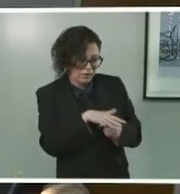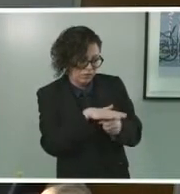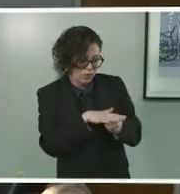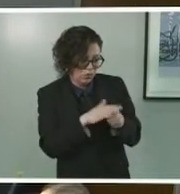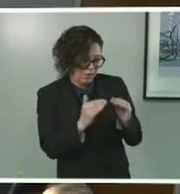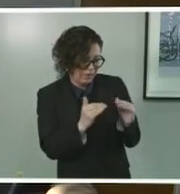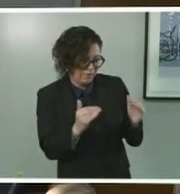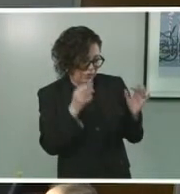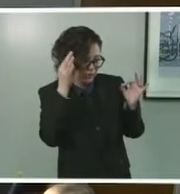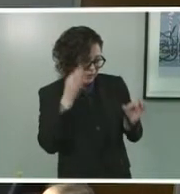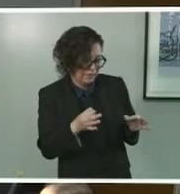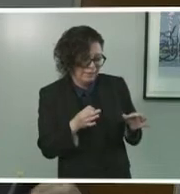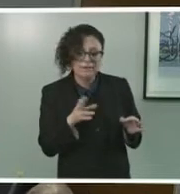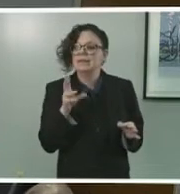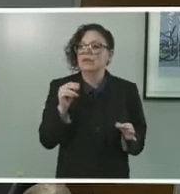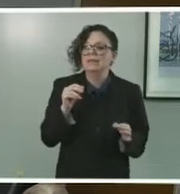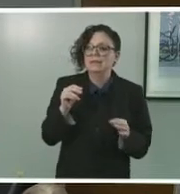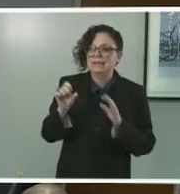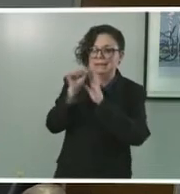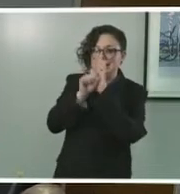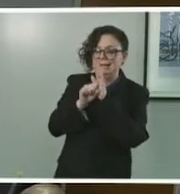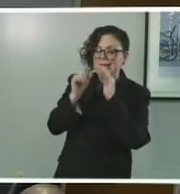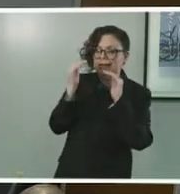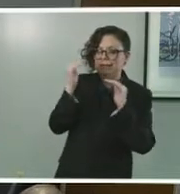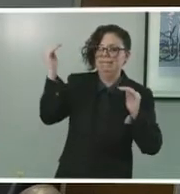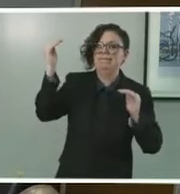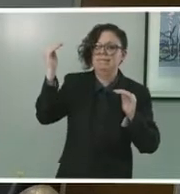some structure. Yes. Right. Okay.